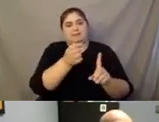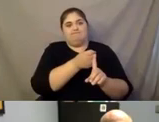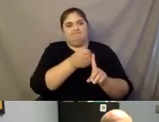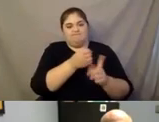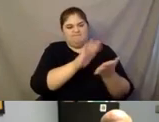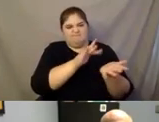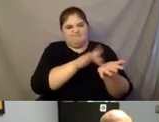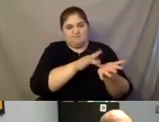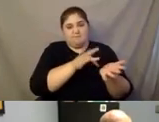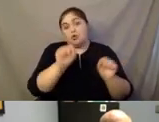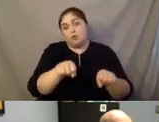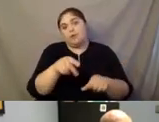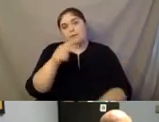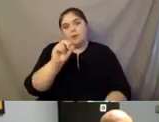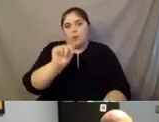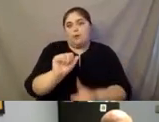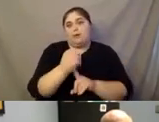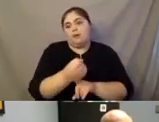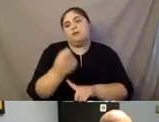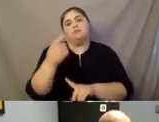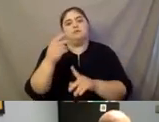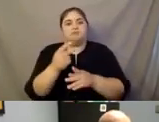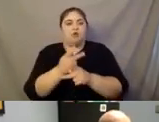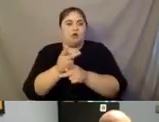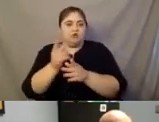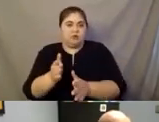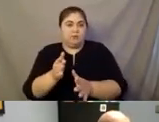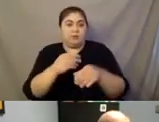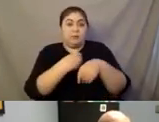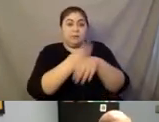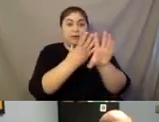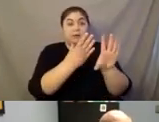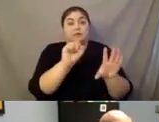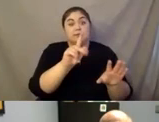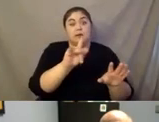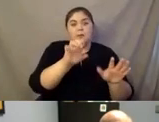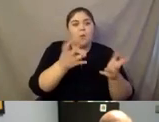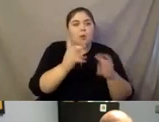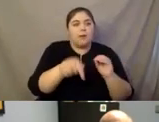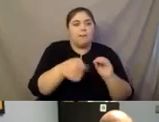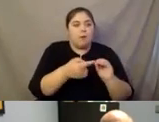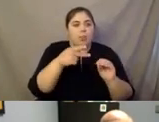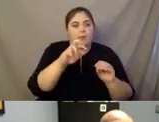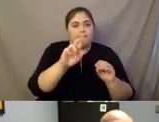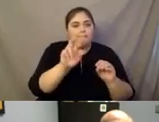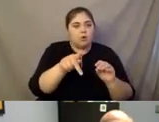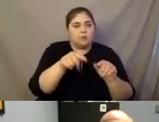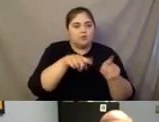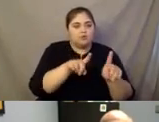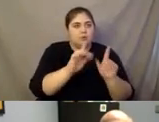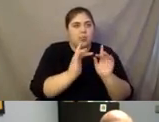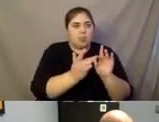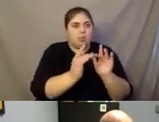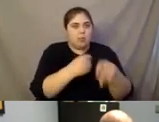or a guardianship, and they're appearing by Skype. What about the potential presence of the perpetrator during the remote